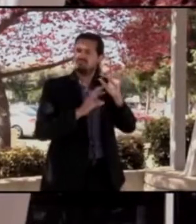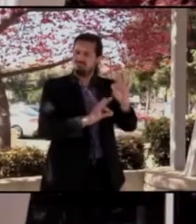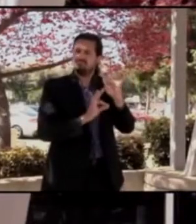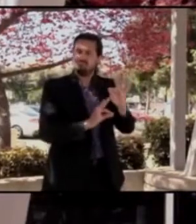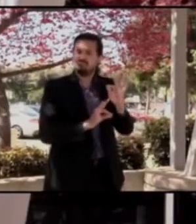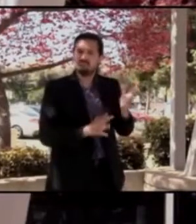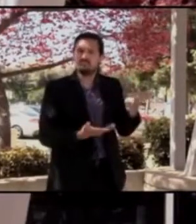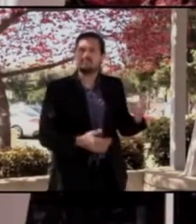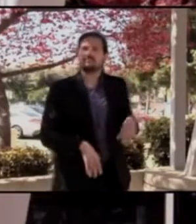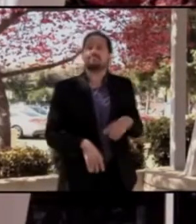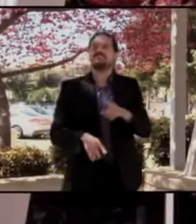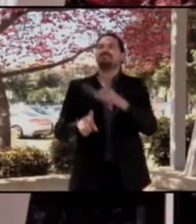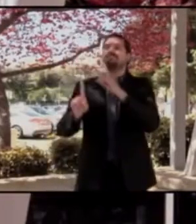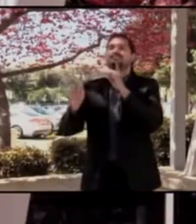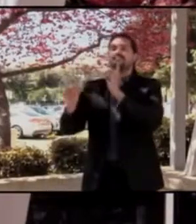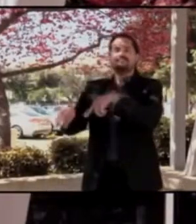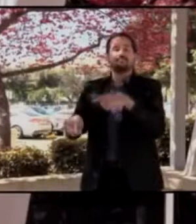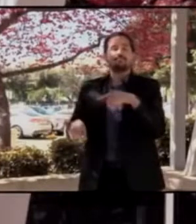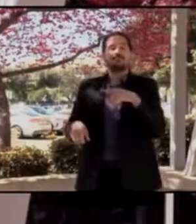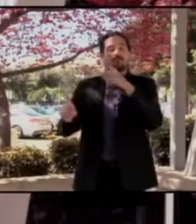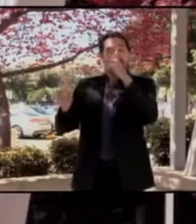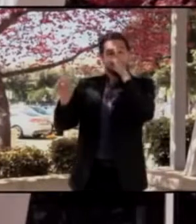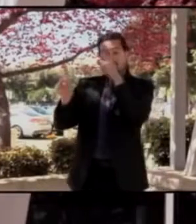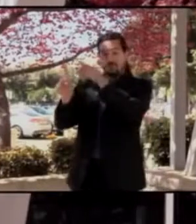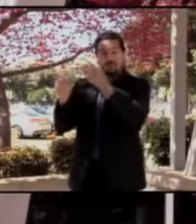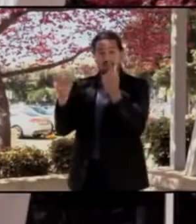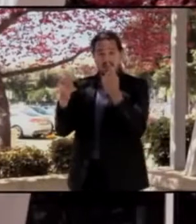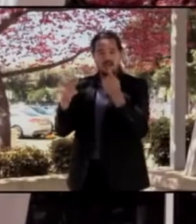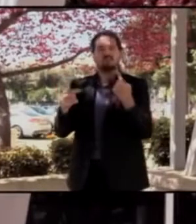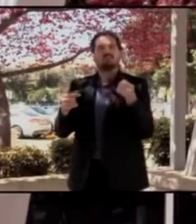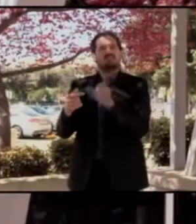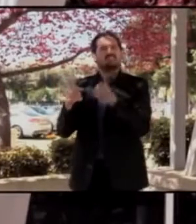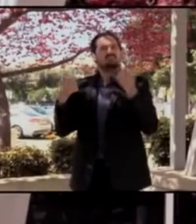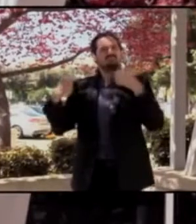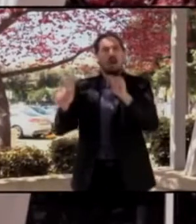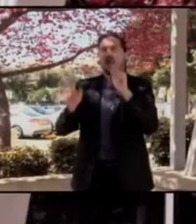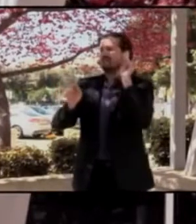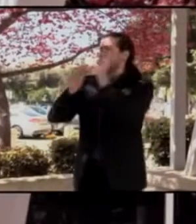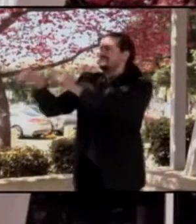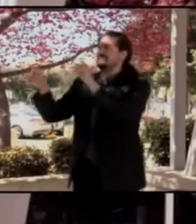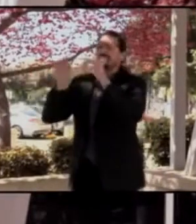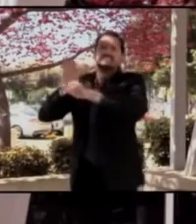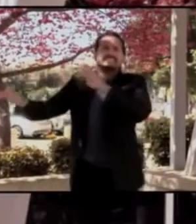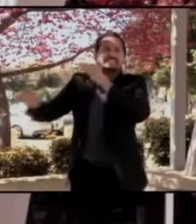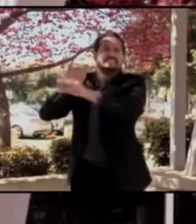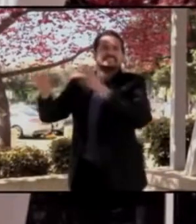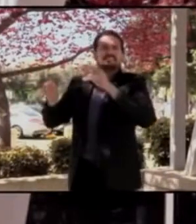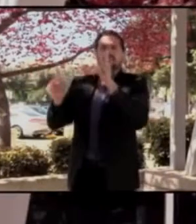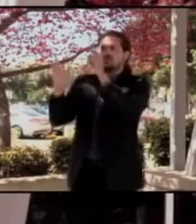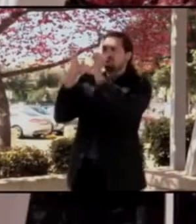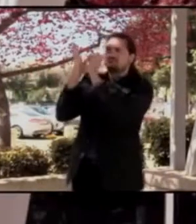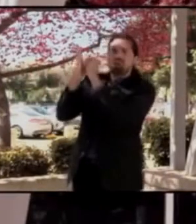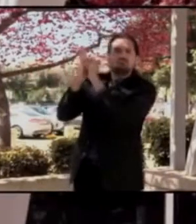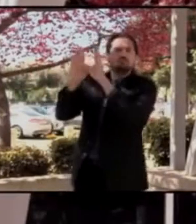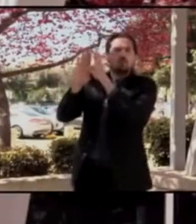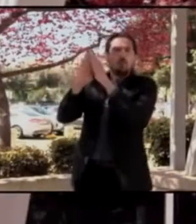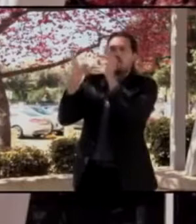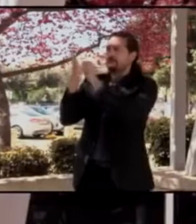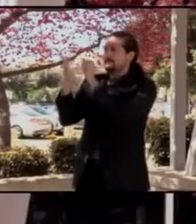is we're doing lots and lots of outreach, including going door to door to